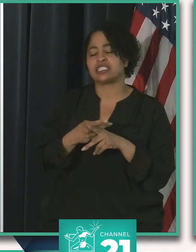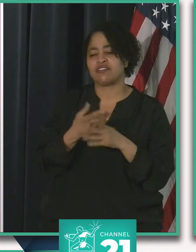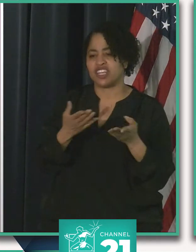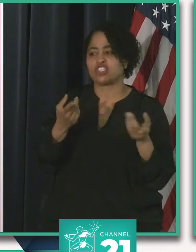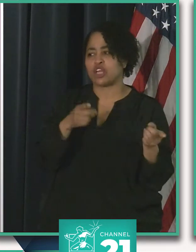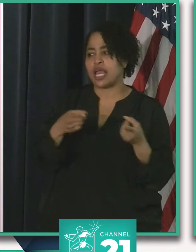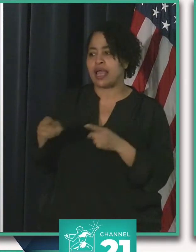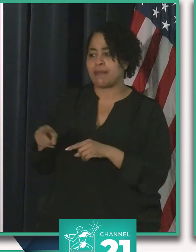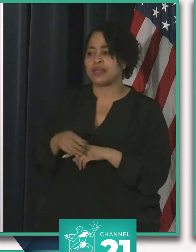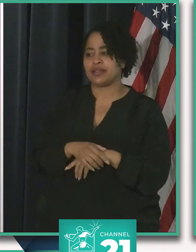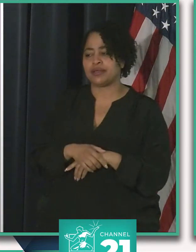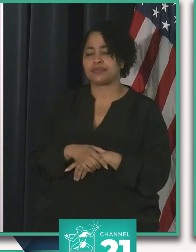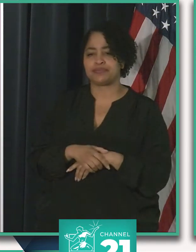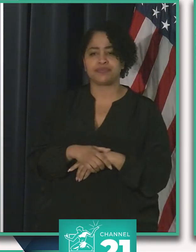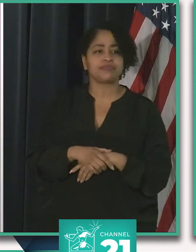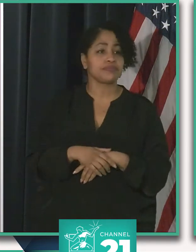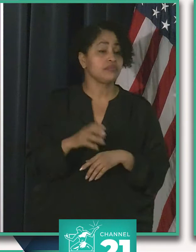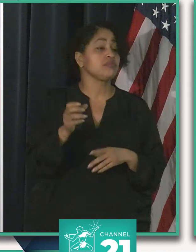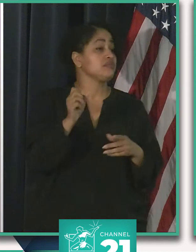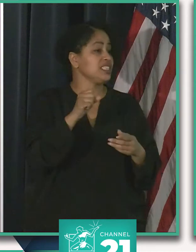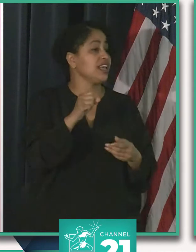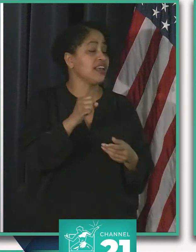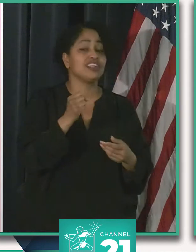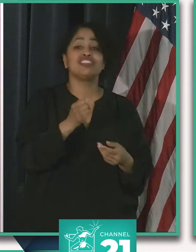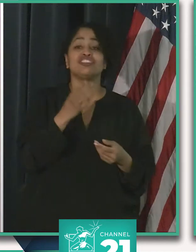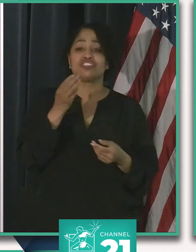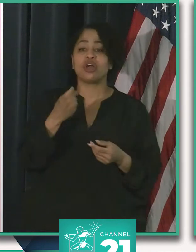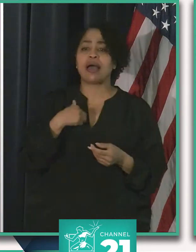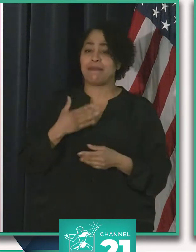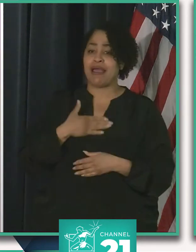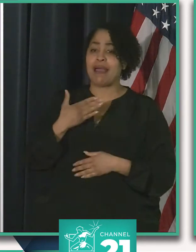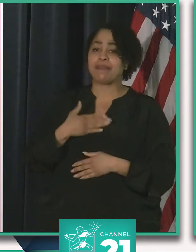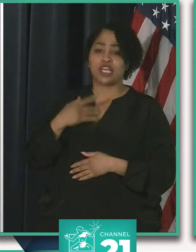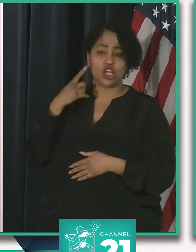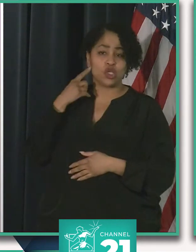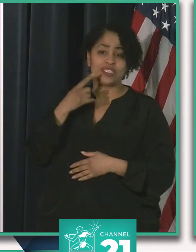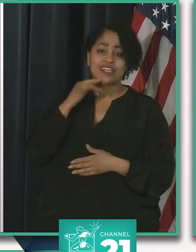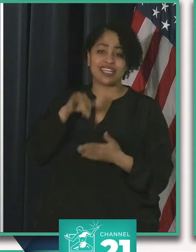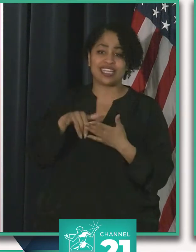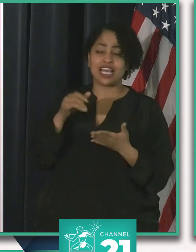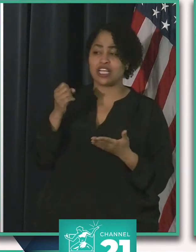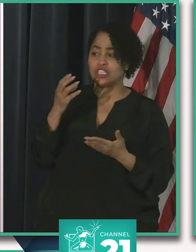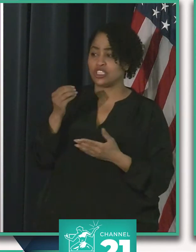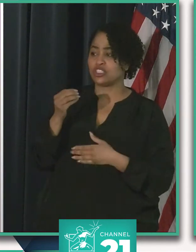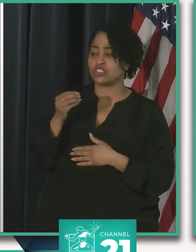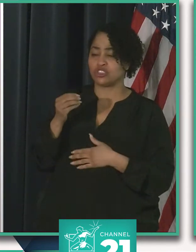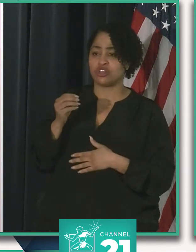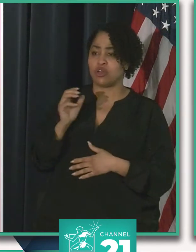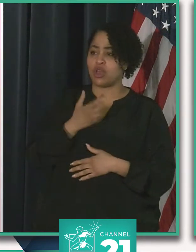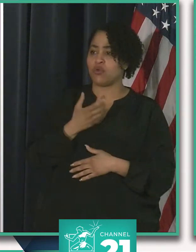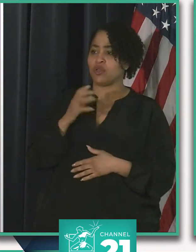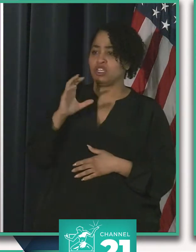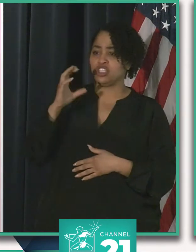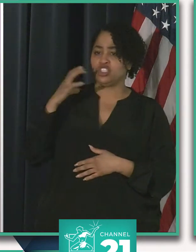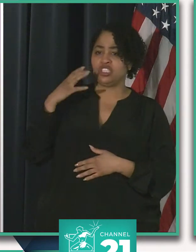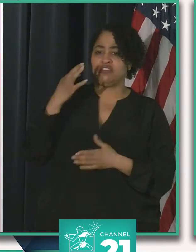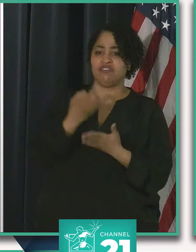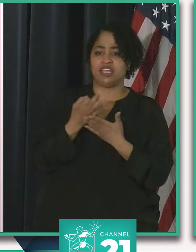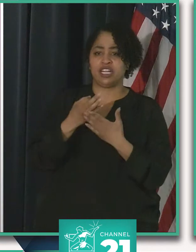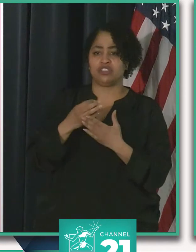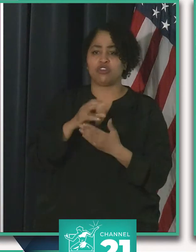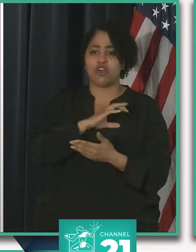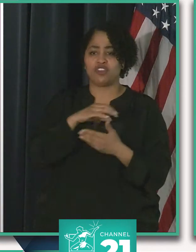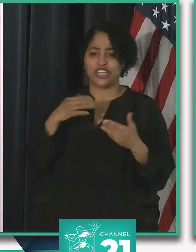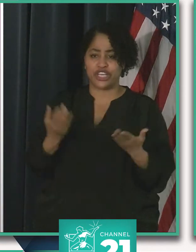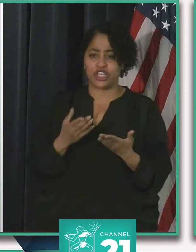on. And so I'm glad to hear you say this. So Jay Rising, our chief financial officer, is here, who has